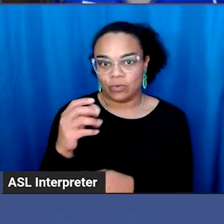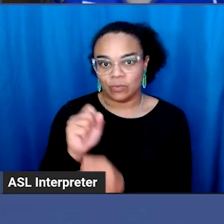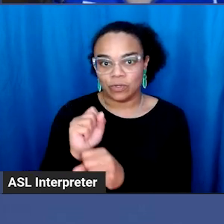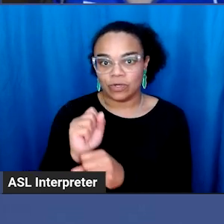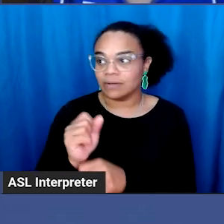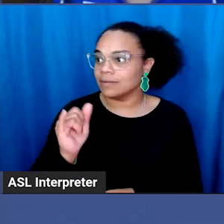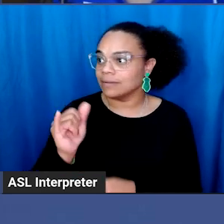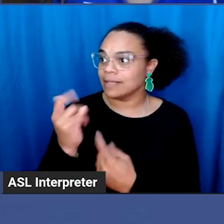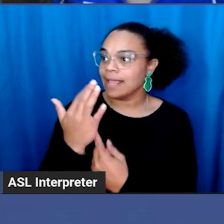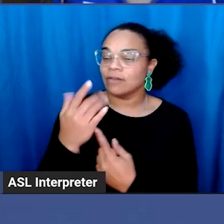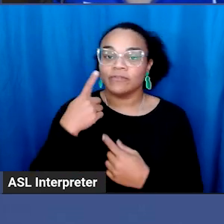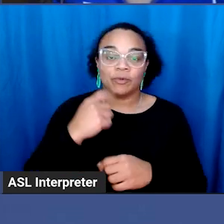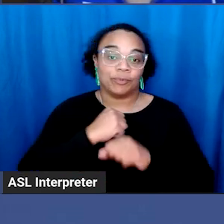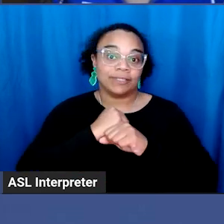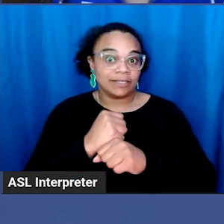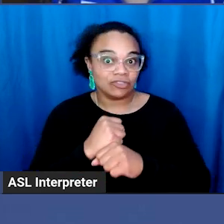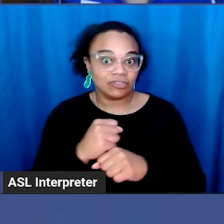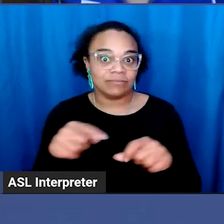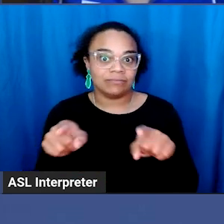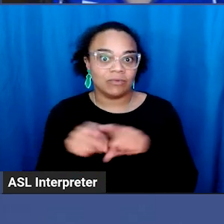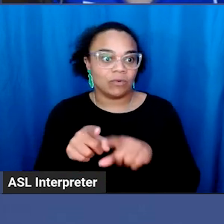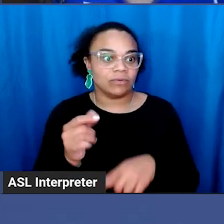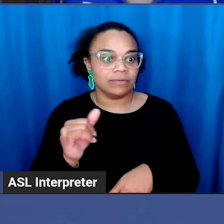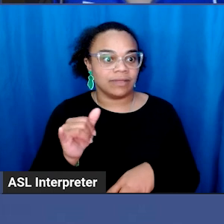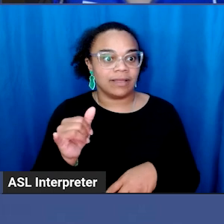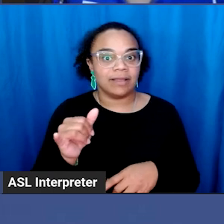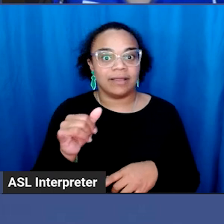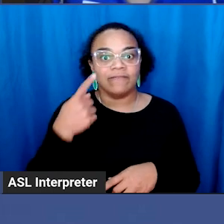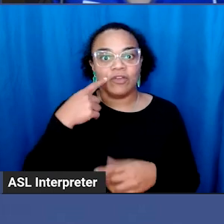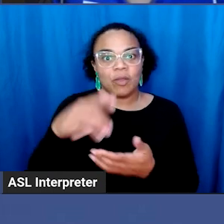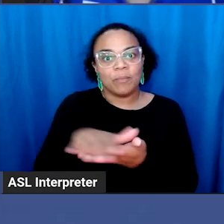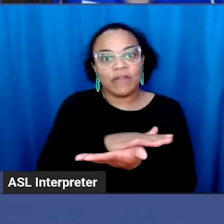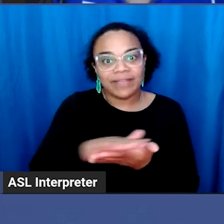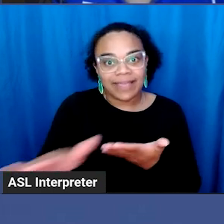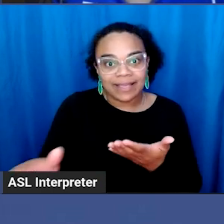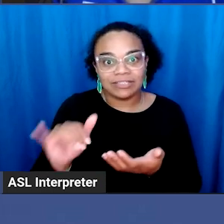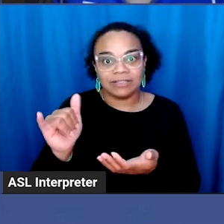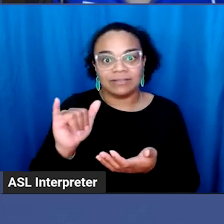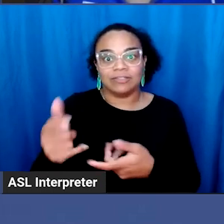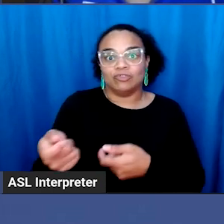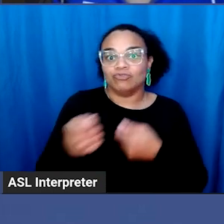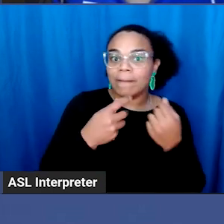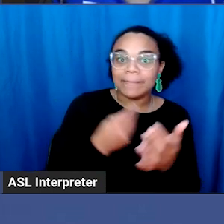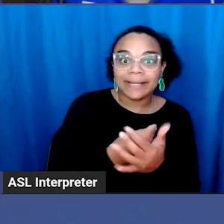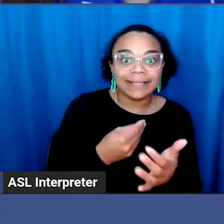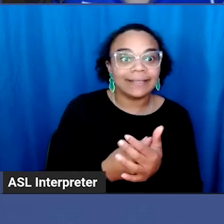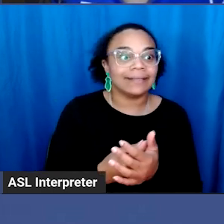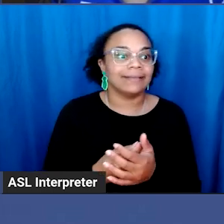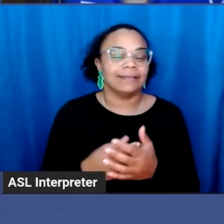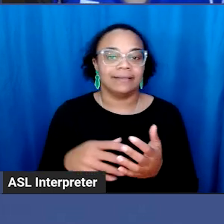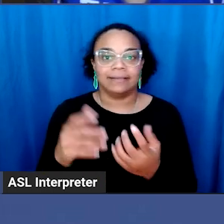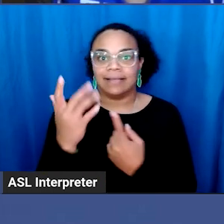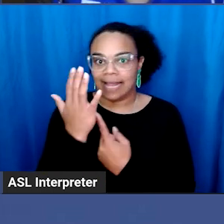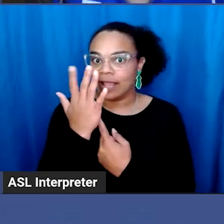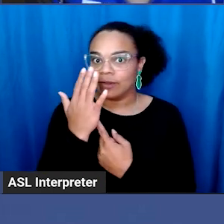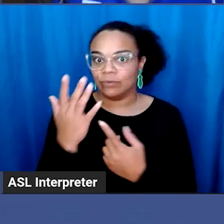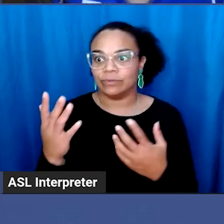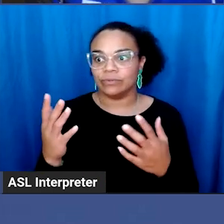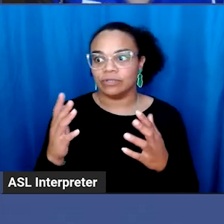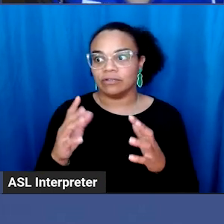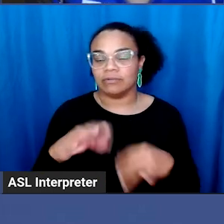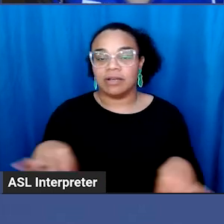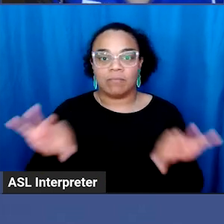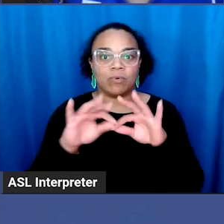Candles like for protection, also like purification, like money drawing. Like candles are very much like a